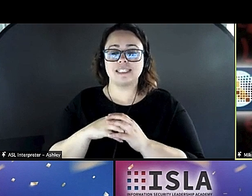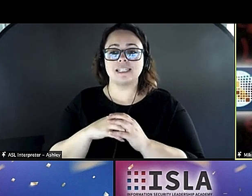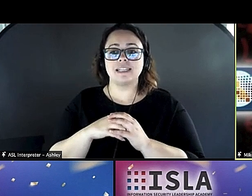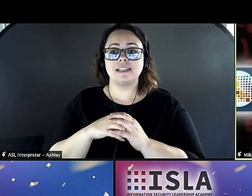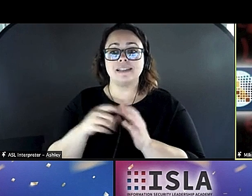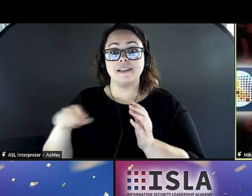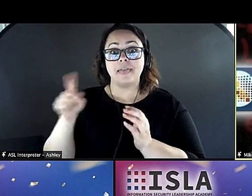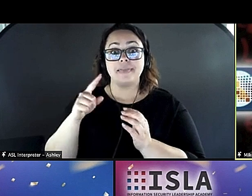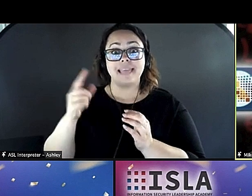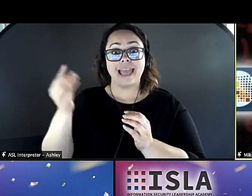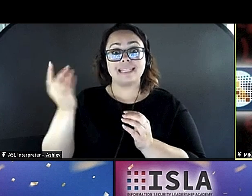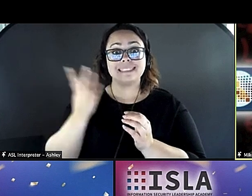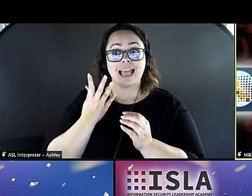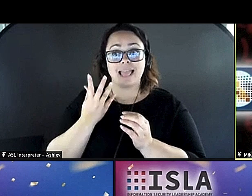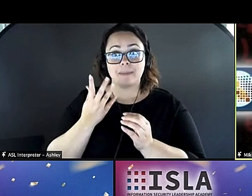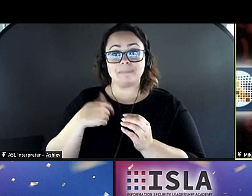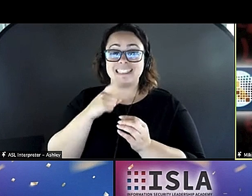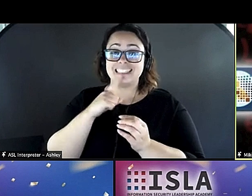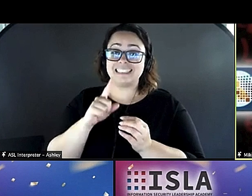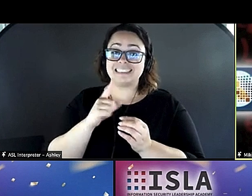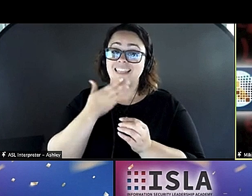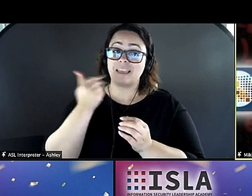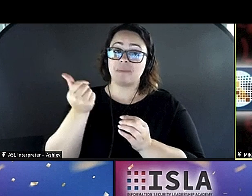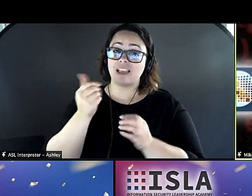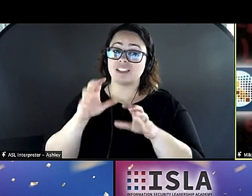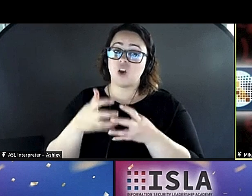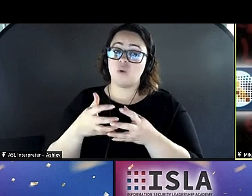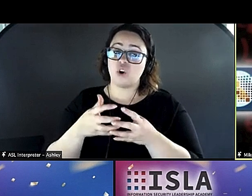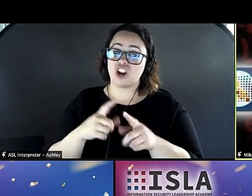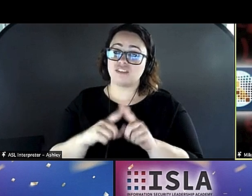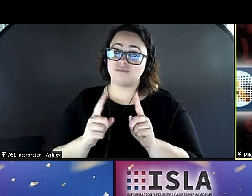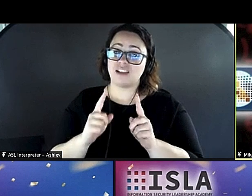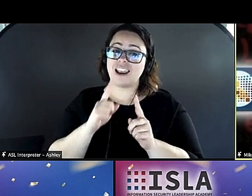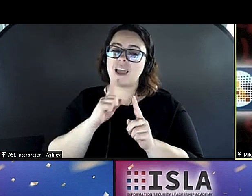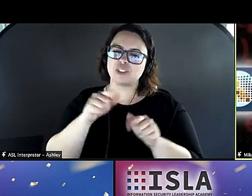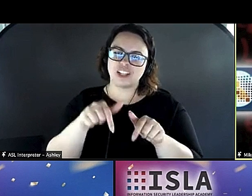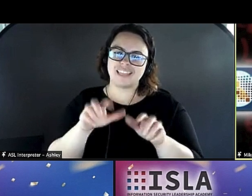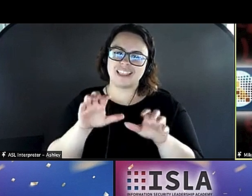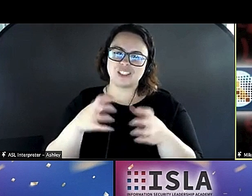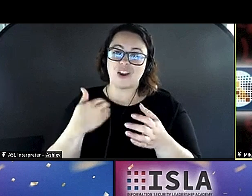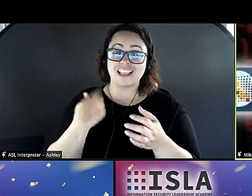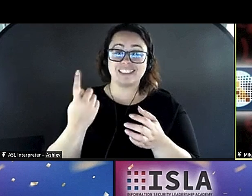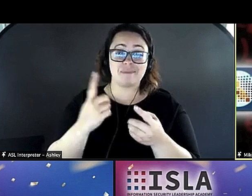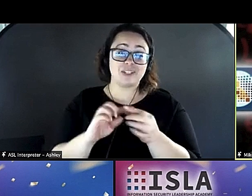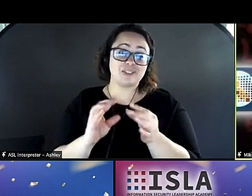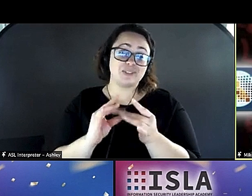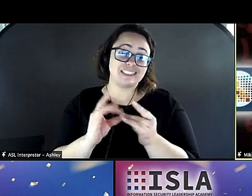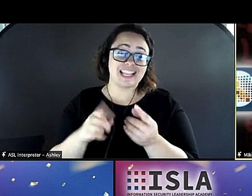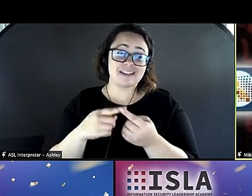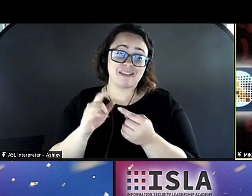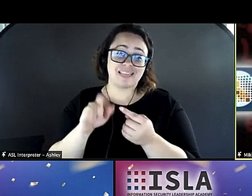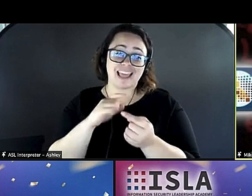me is the best cohort, but I'm sure this cohort has something to say about that, I'm sure.